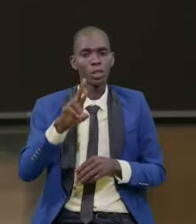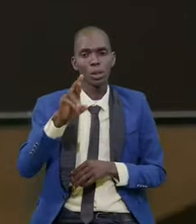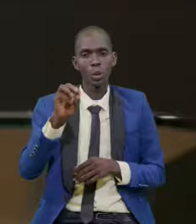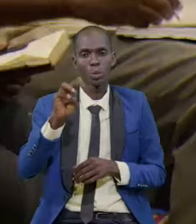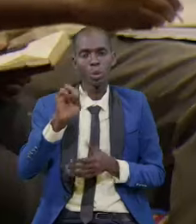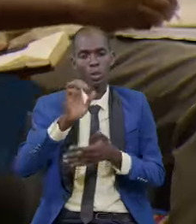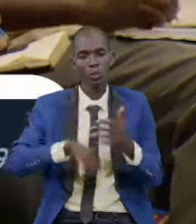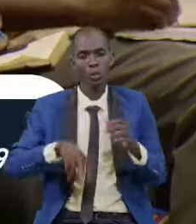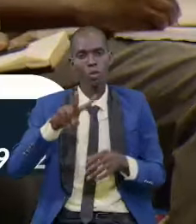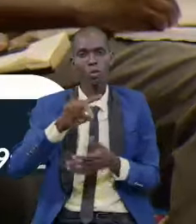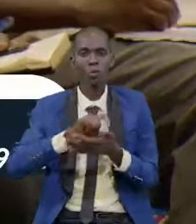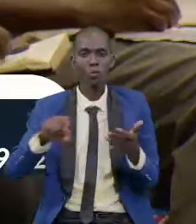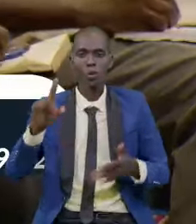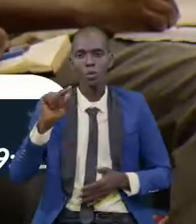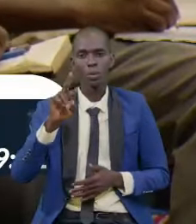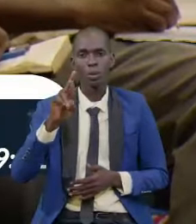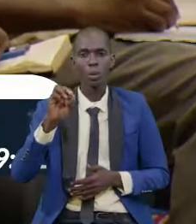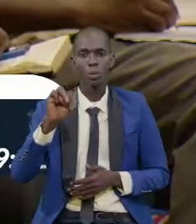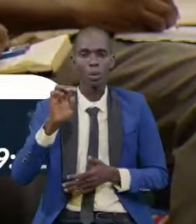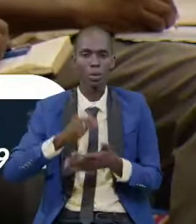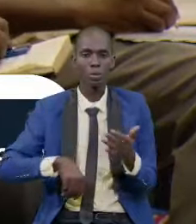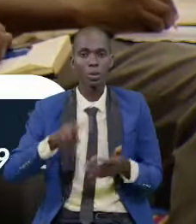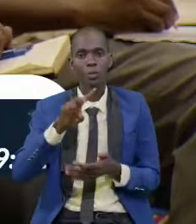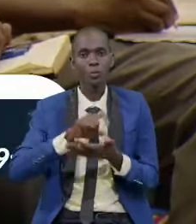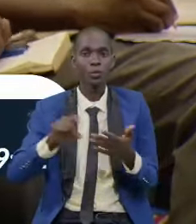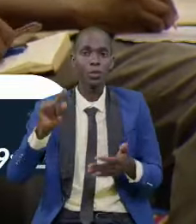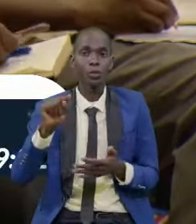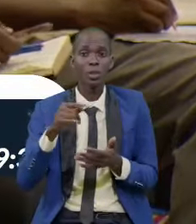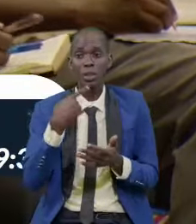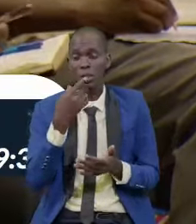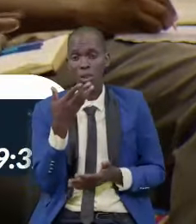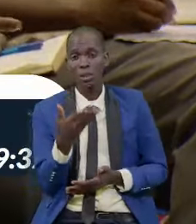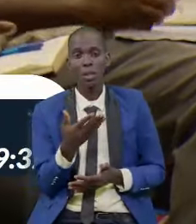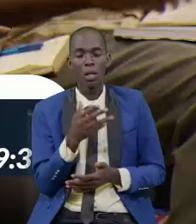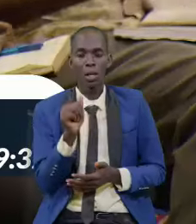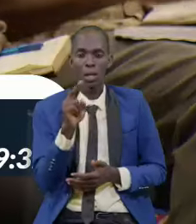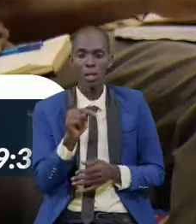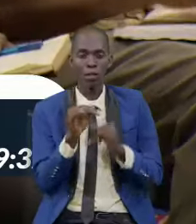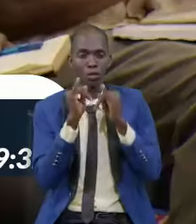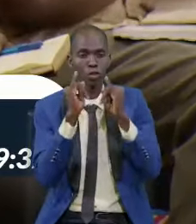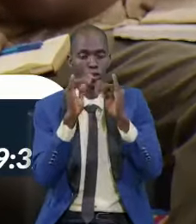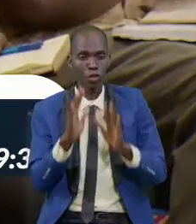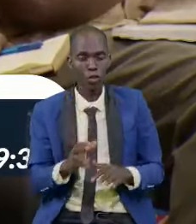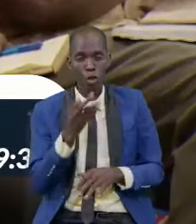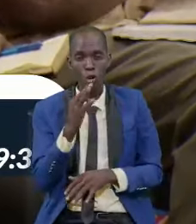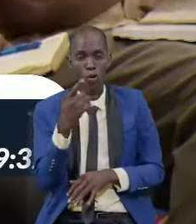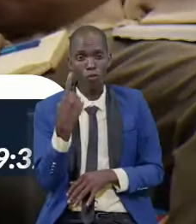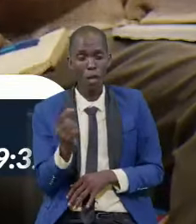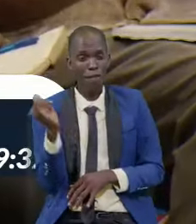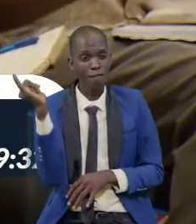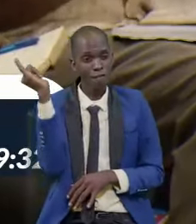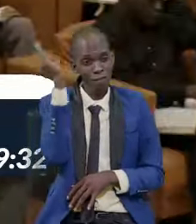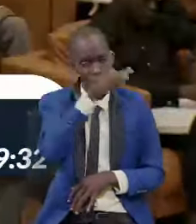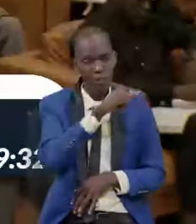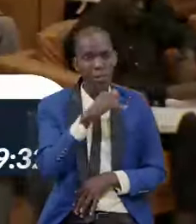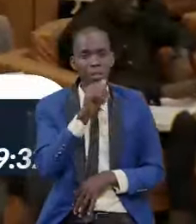chapter 2, reading from verse 20, it says, an instructor of the foolish, a